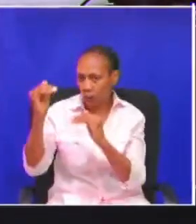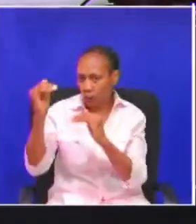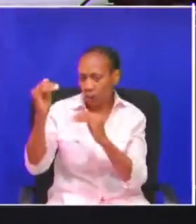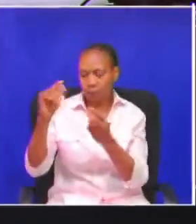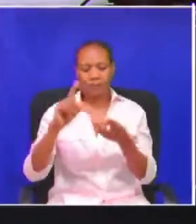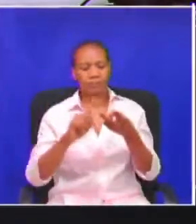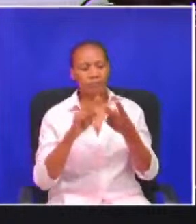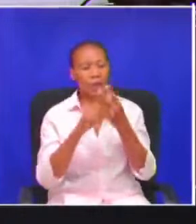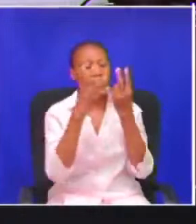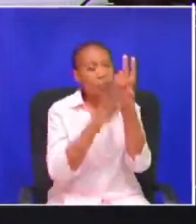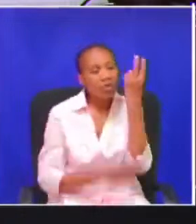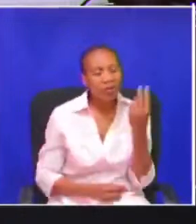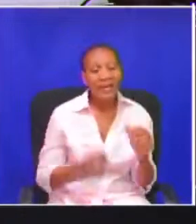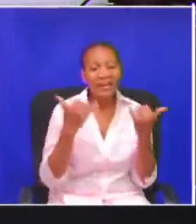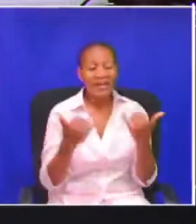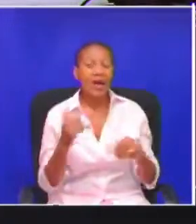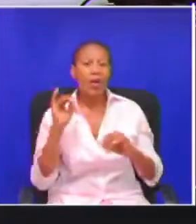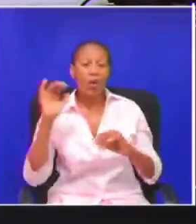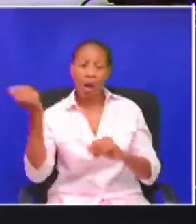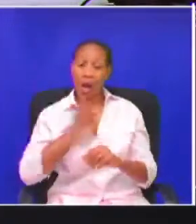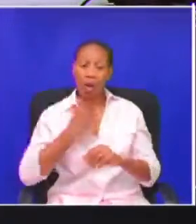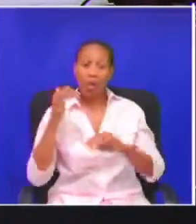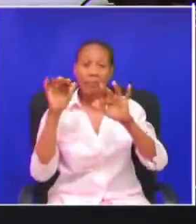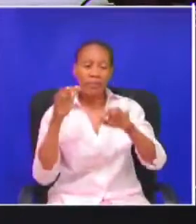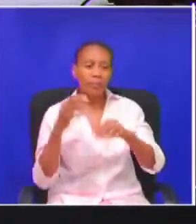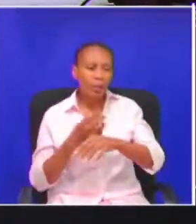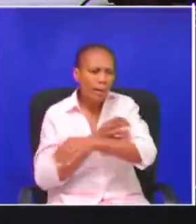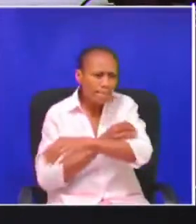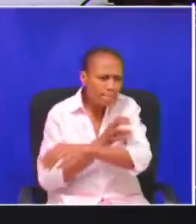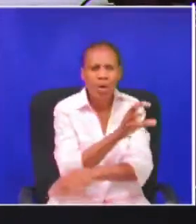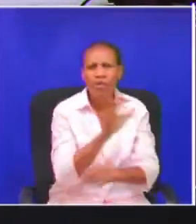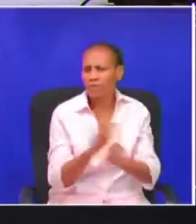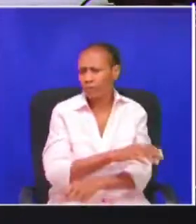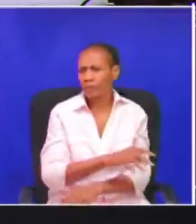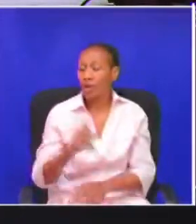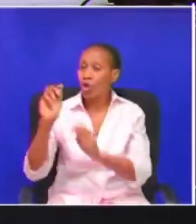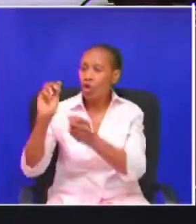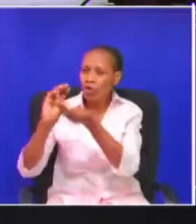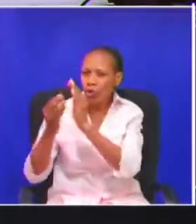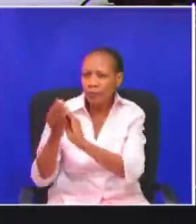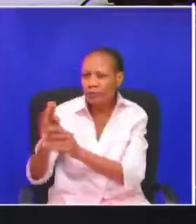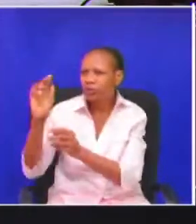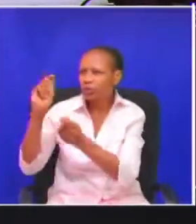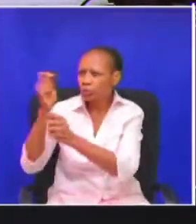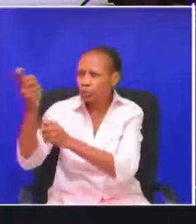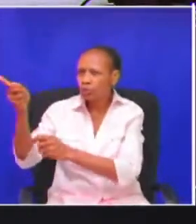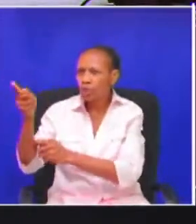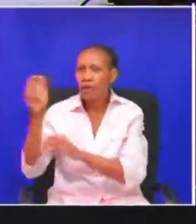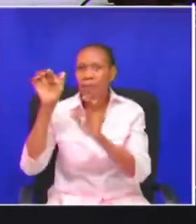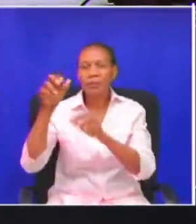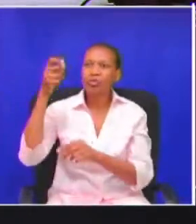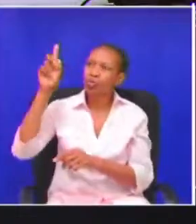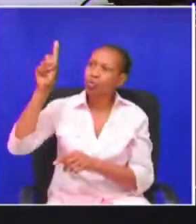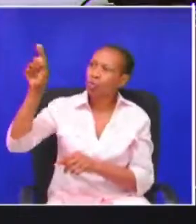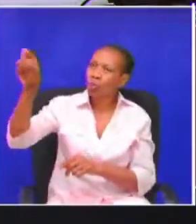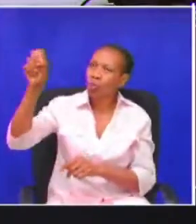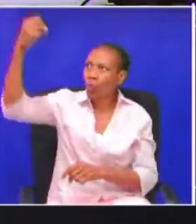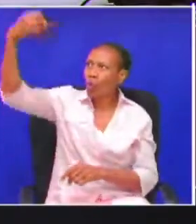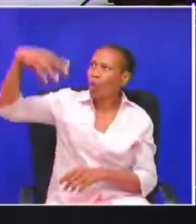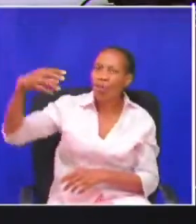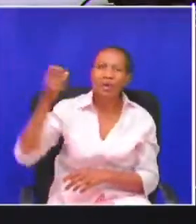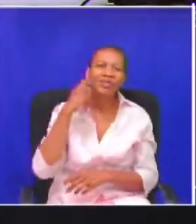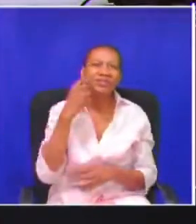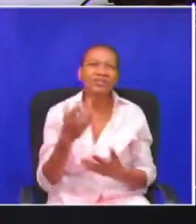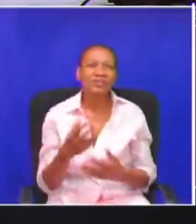to empower our people. You go to rural areas, people now switch on. I used to go to